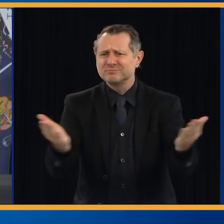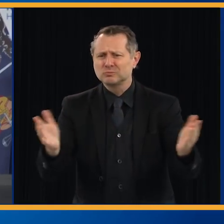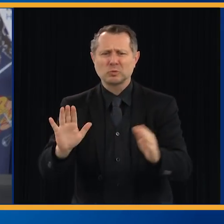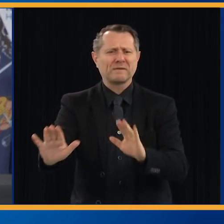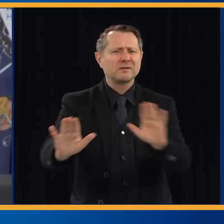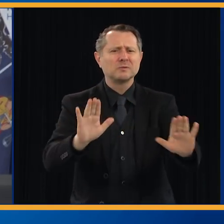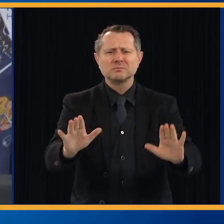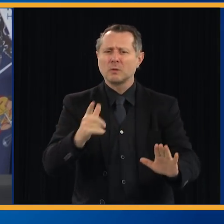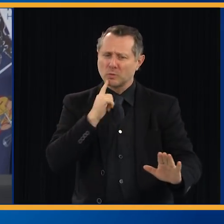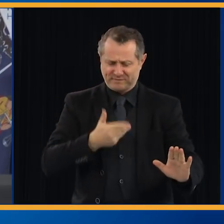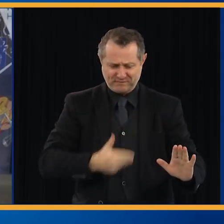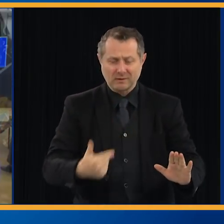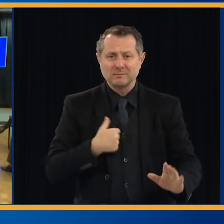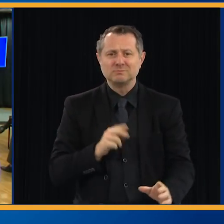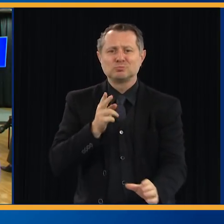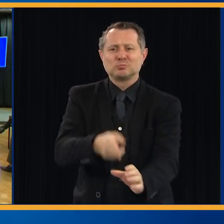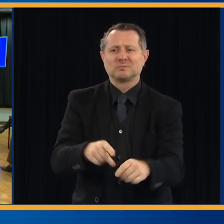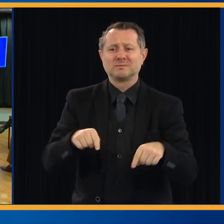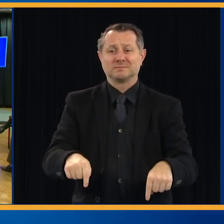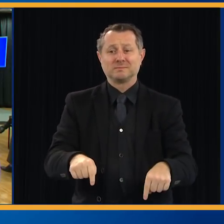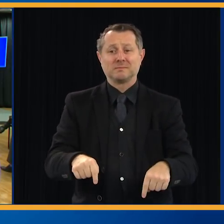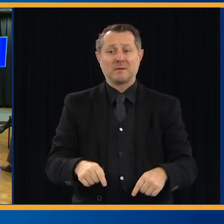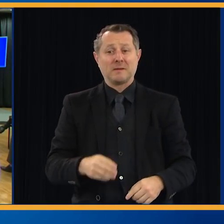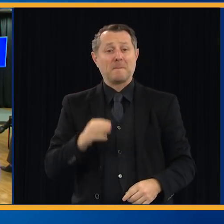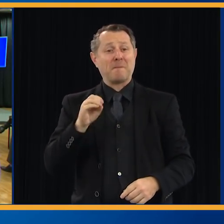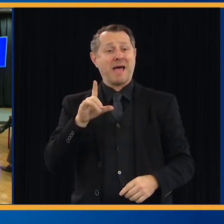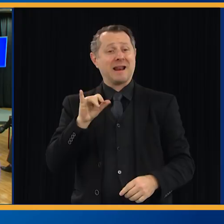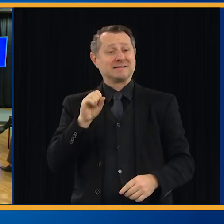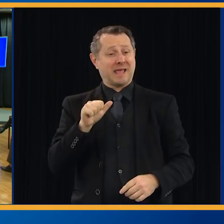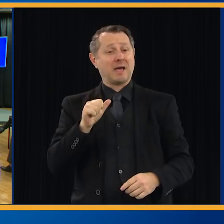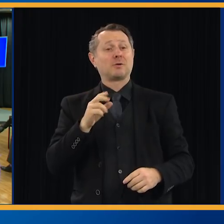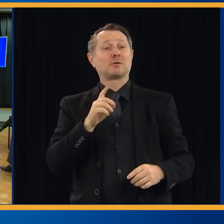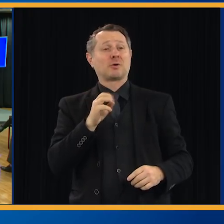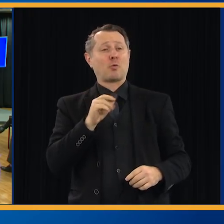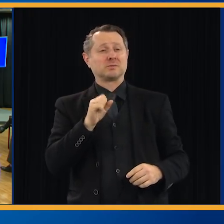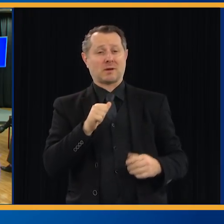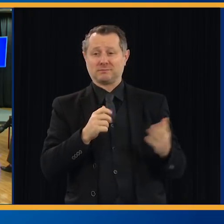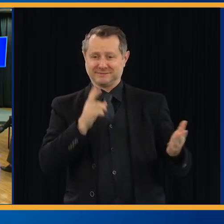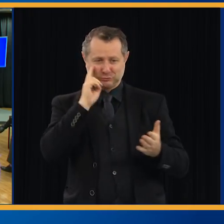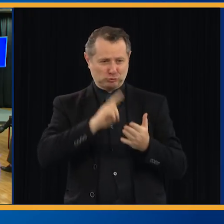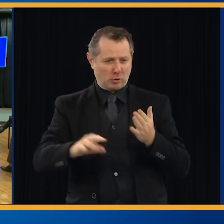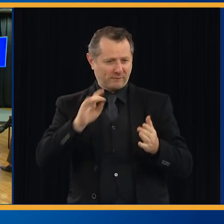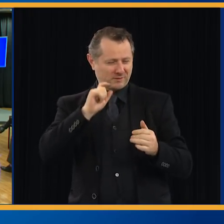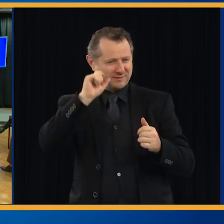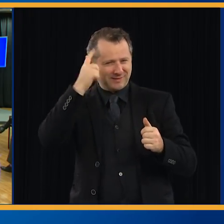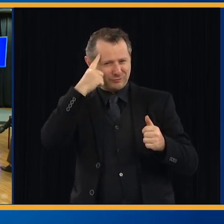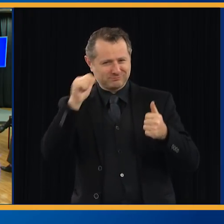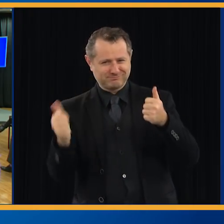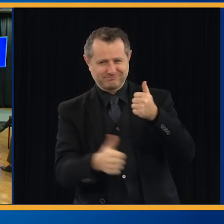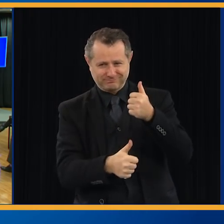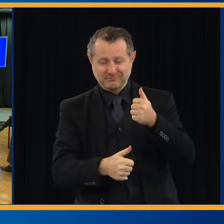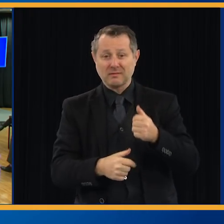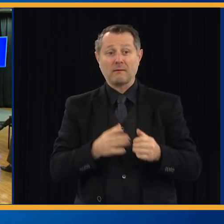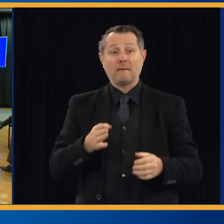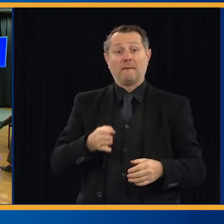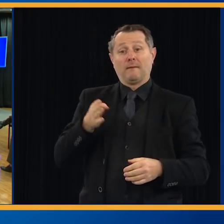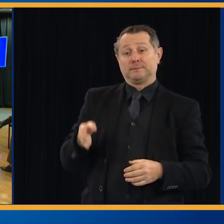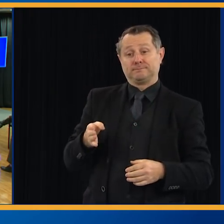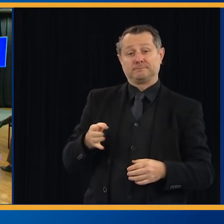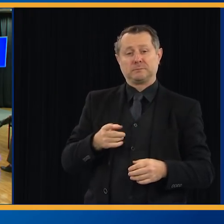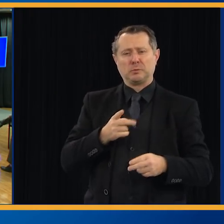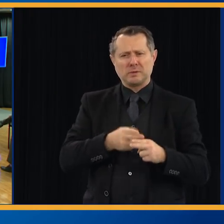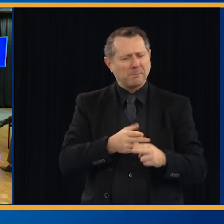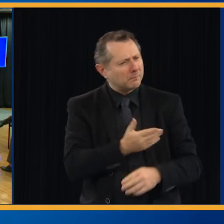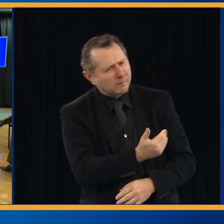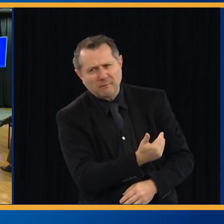today. To my right is Melissa DeRosa. She is the secretary to the governor. To her right is, what's your name, young lady?